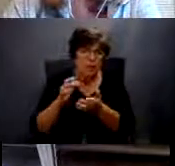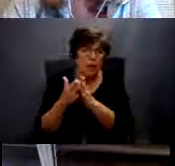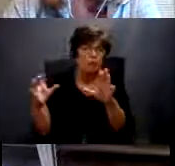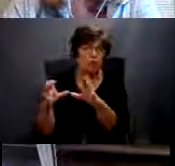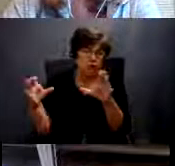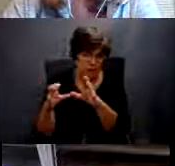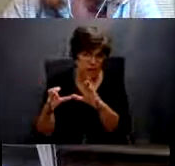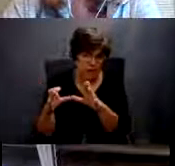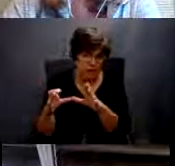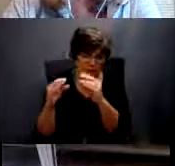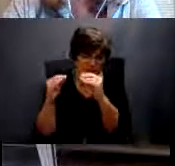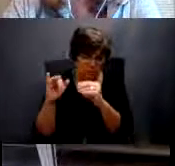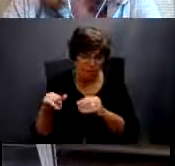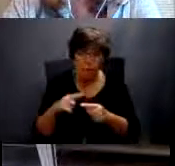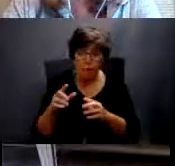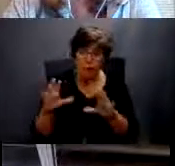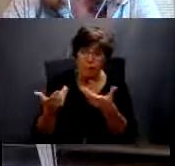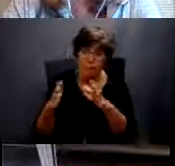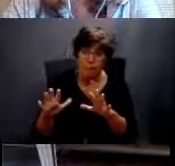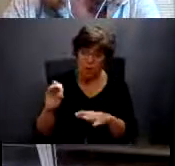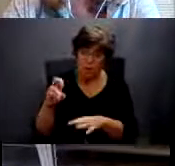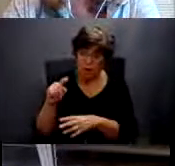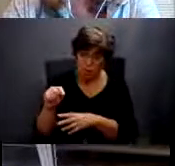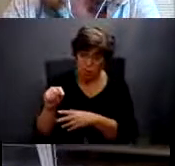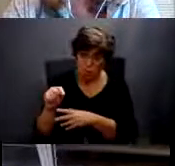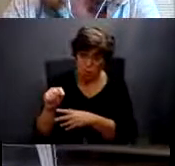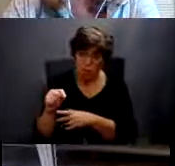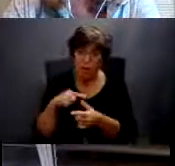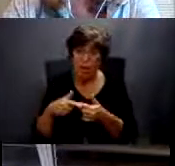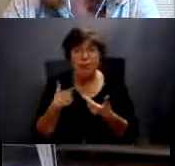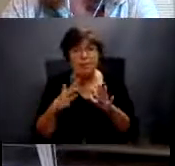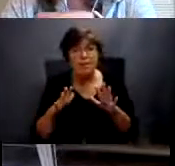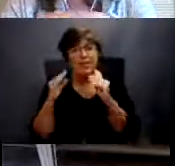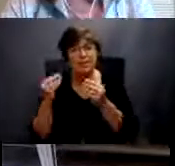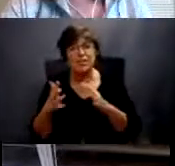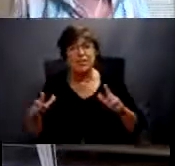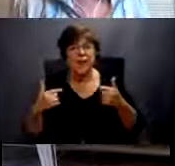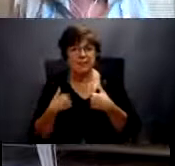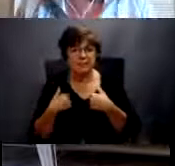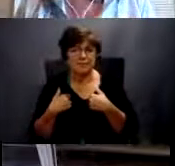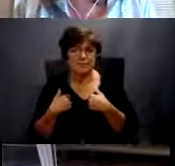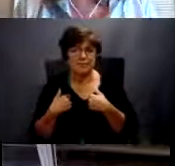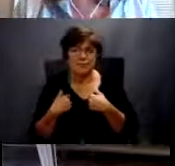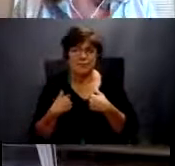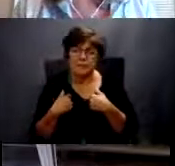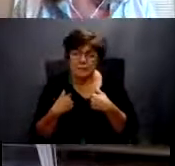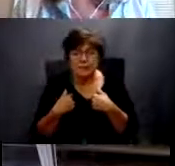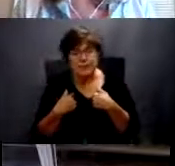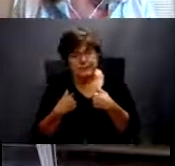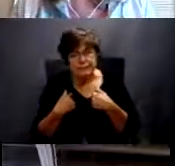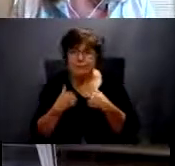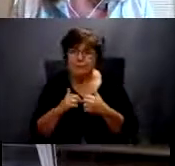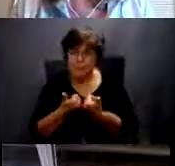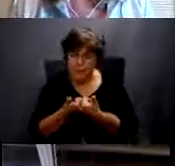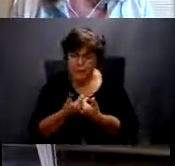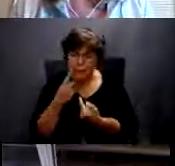teach. When that class is over at the end of October, I'm going to be done teaching, which has been a difficult choice, but it's